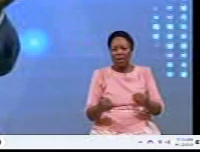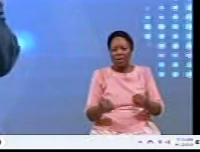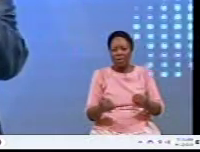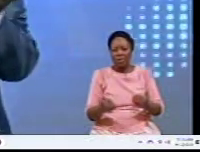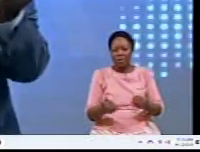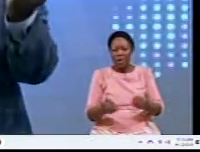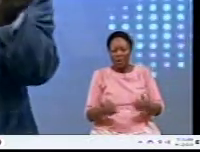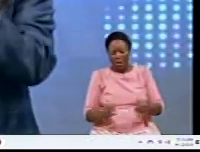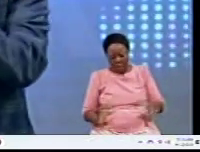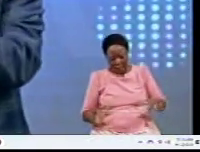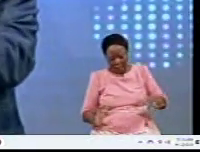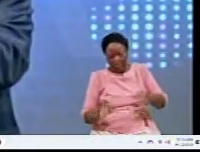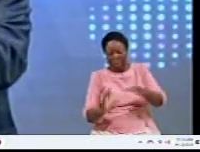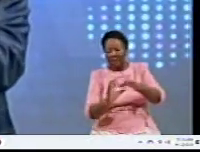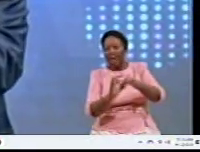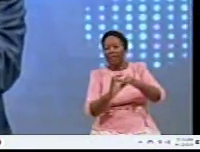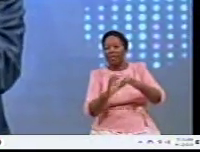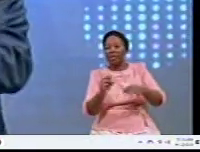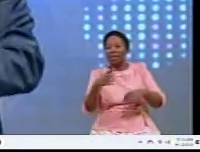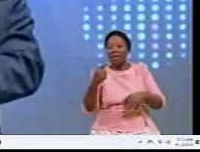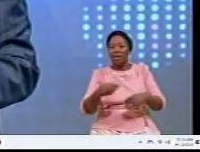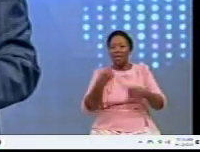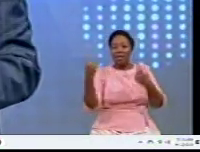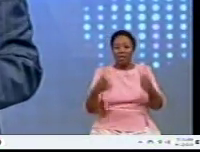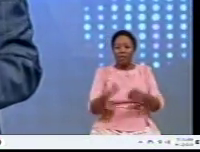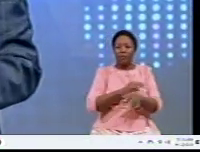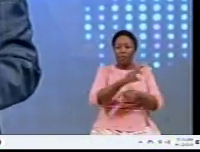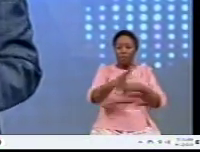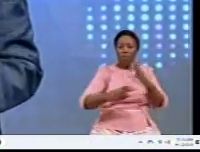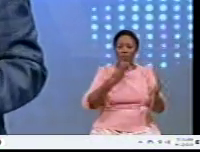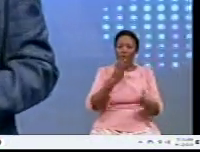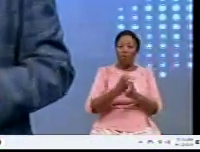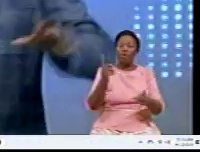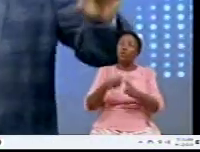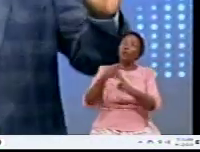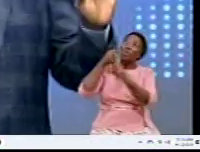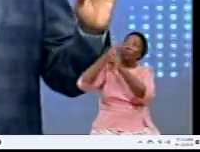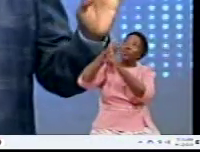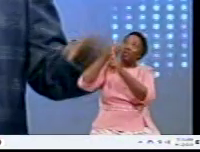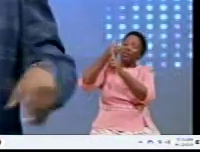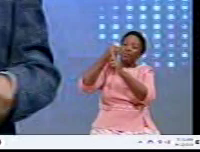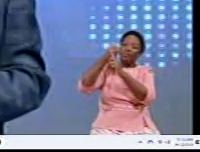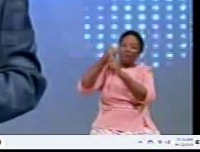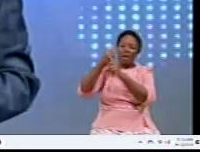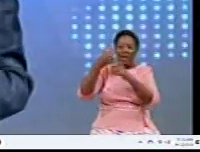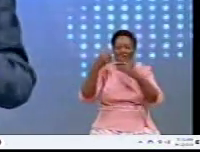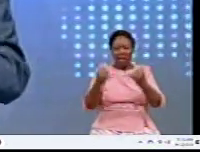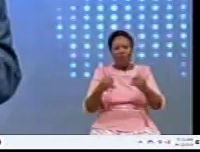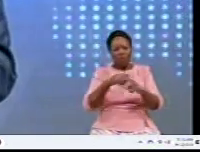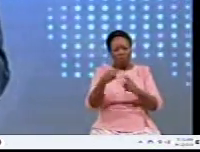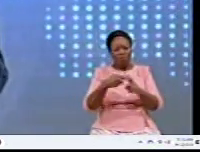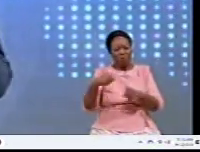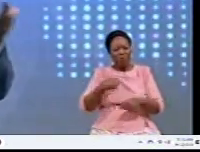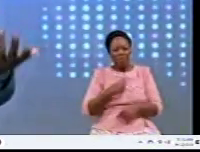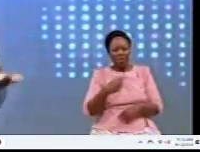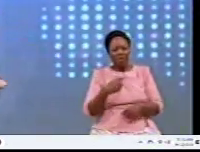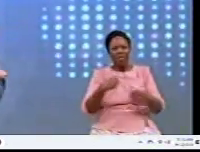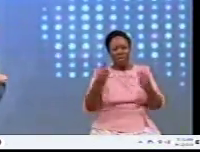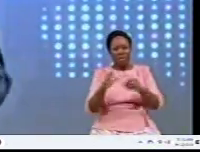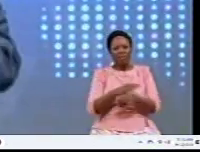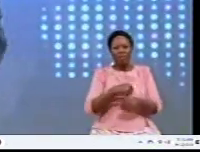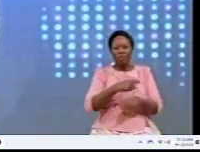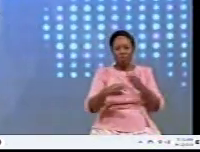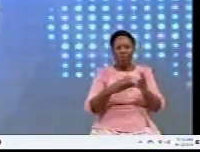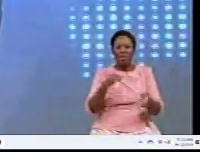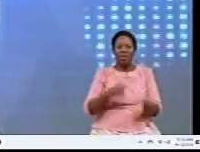reconciles the sinful world unto himself. When we say sinful world, that's talking about